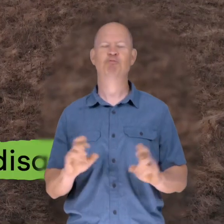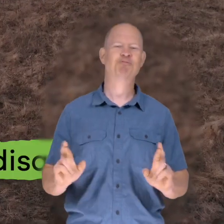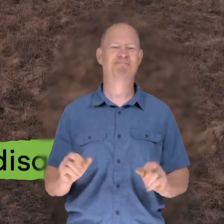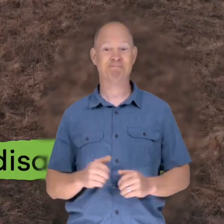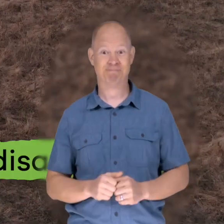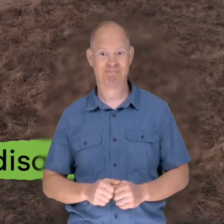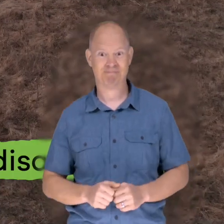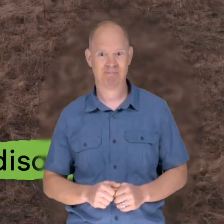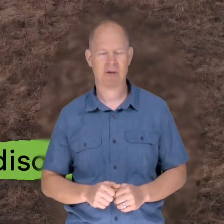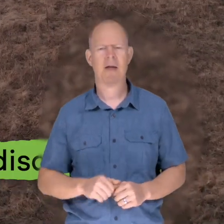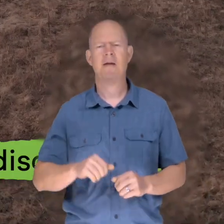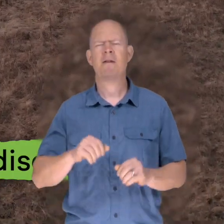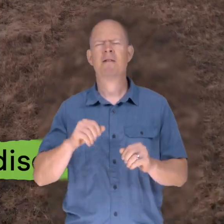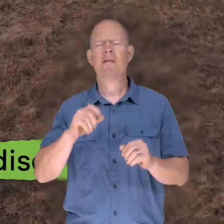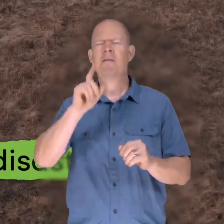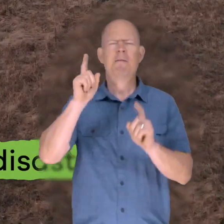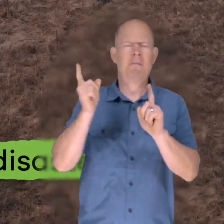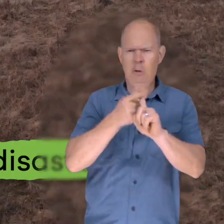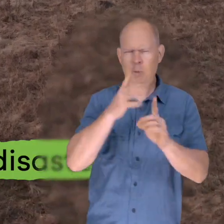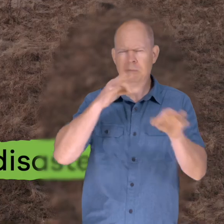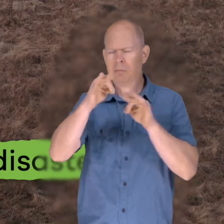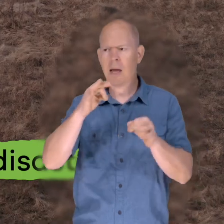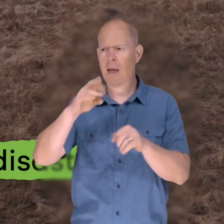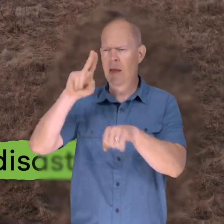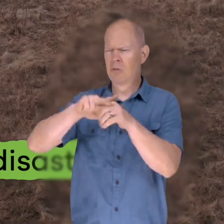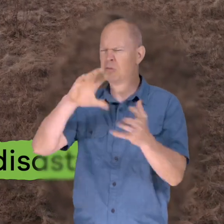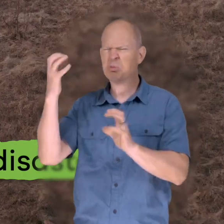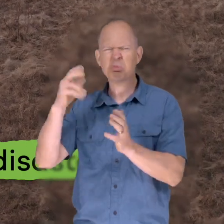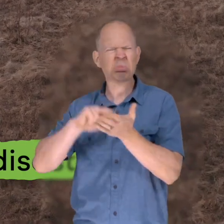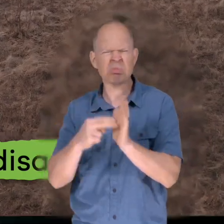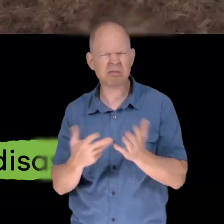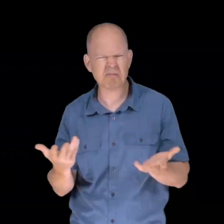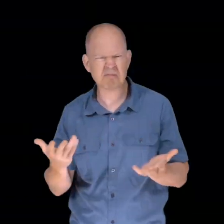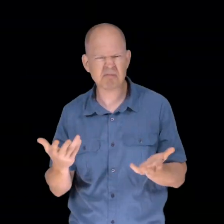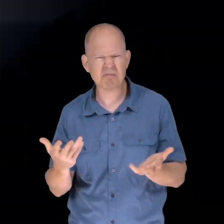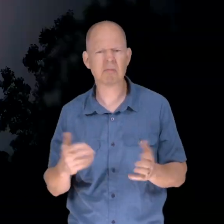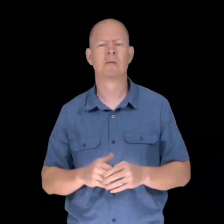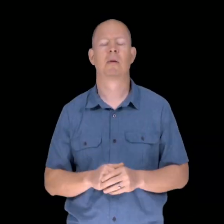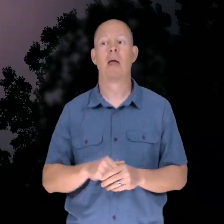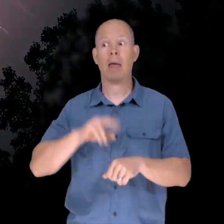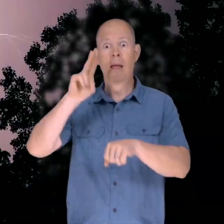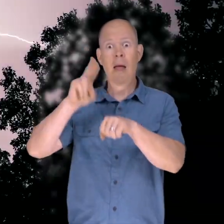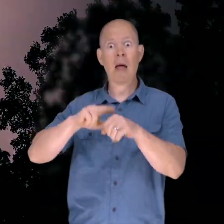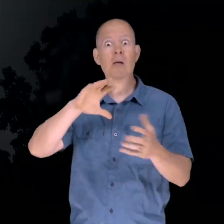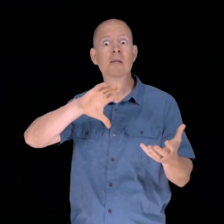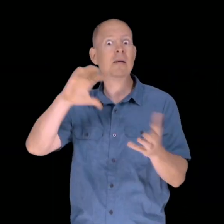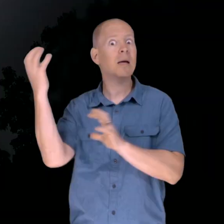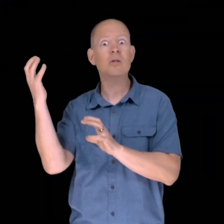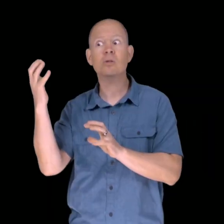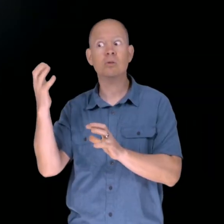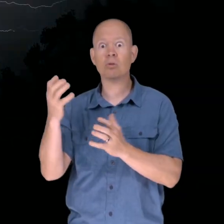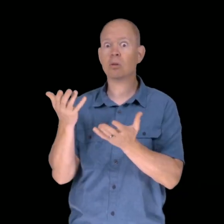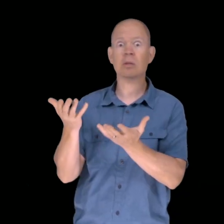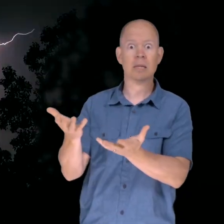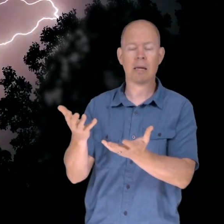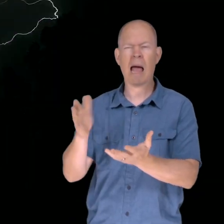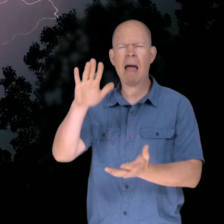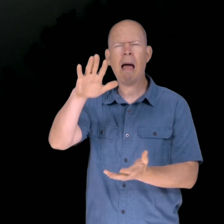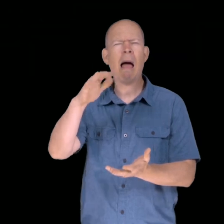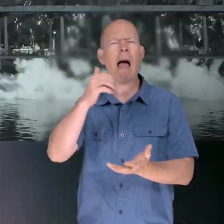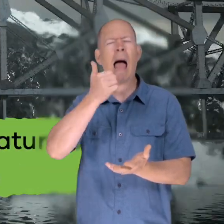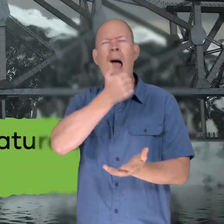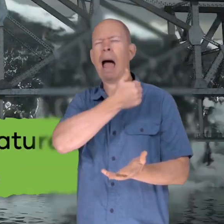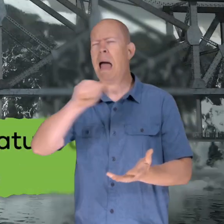First, let's define what a natural disaster is. A natural disaster is, plainly